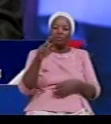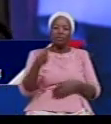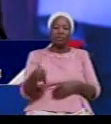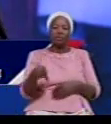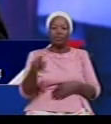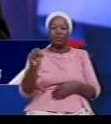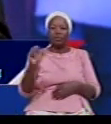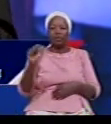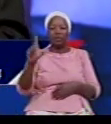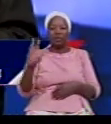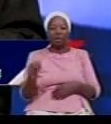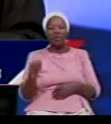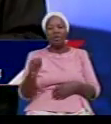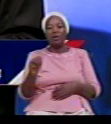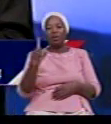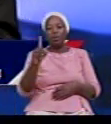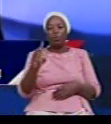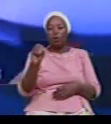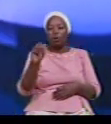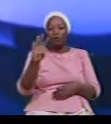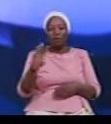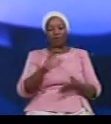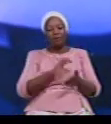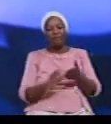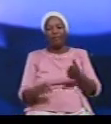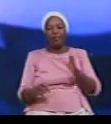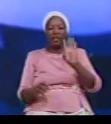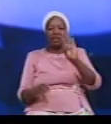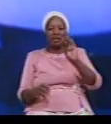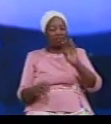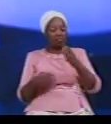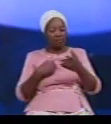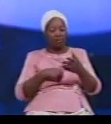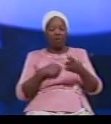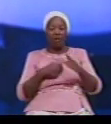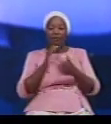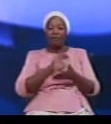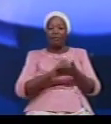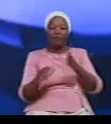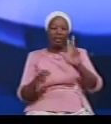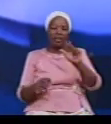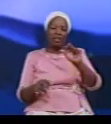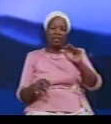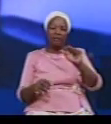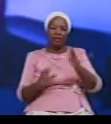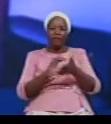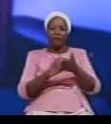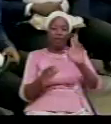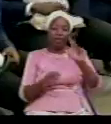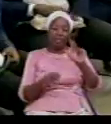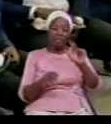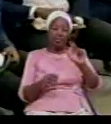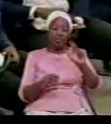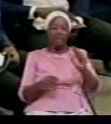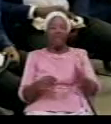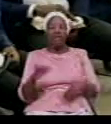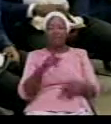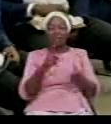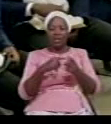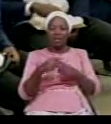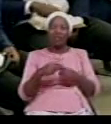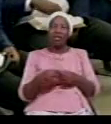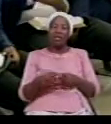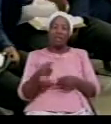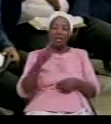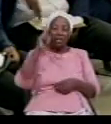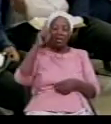I'm reading from verse 13. Psalm 104, we're looking at verse 13. It says, he